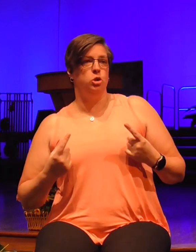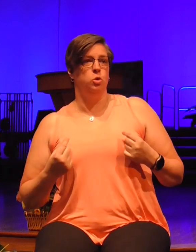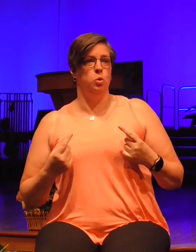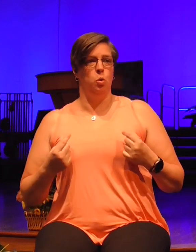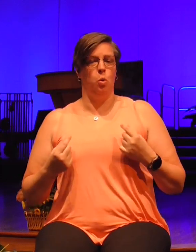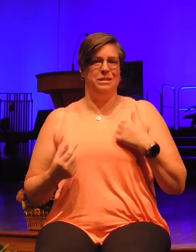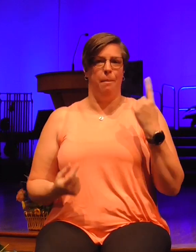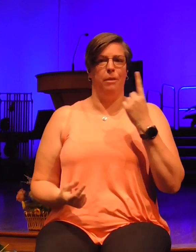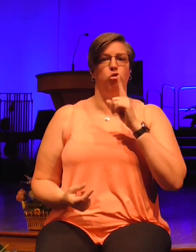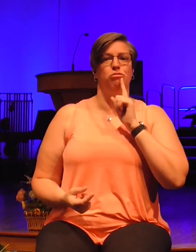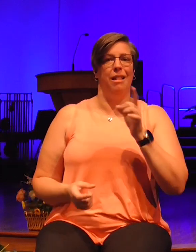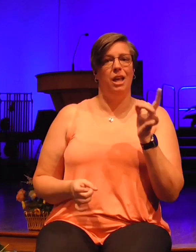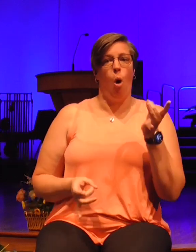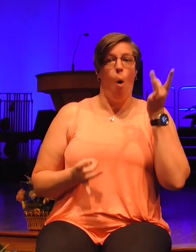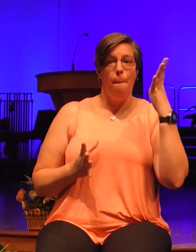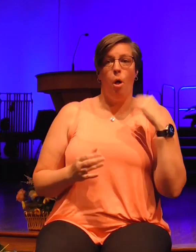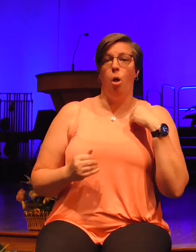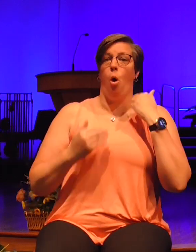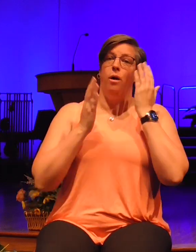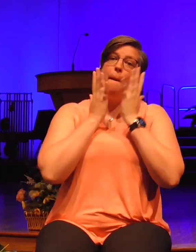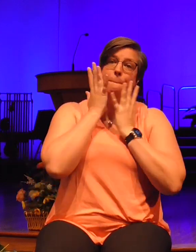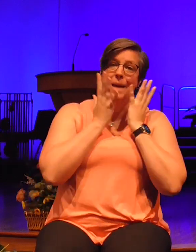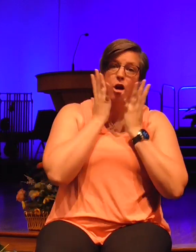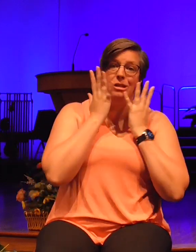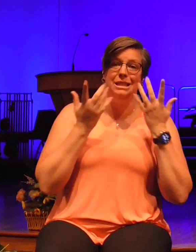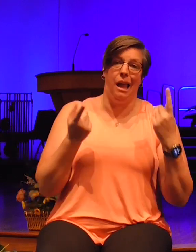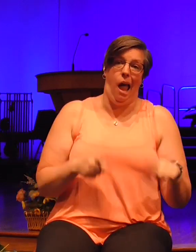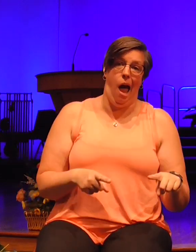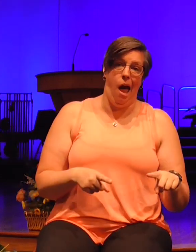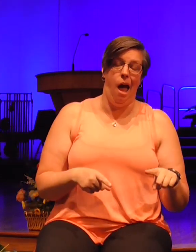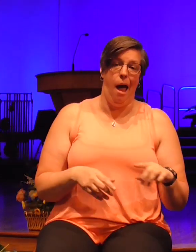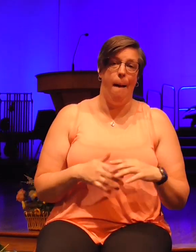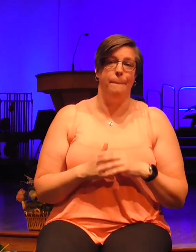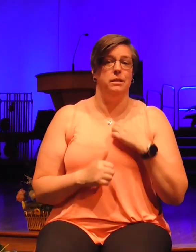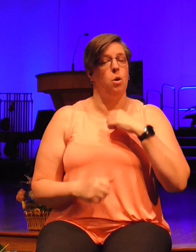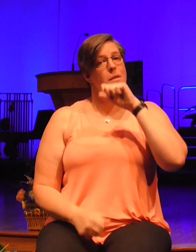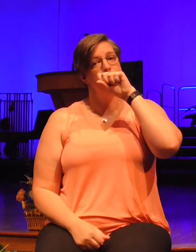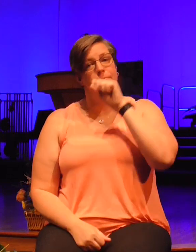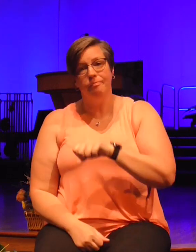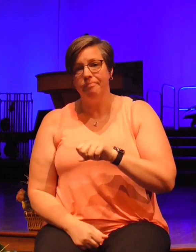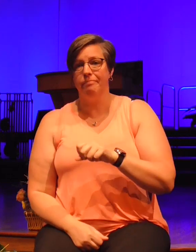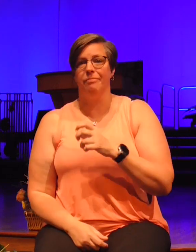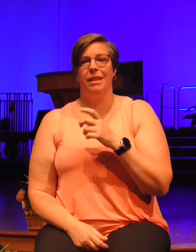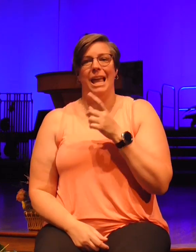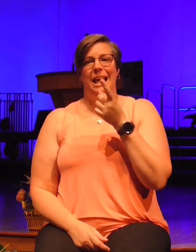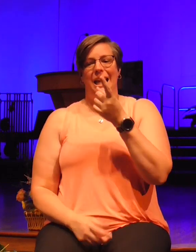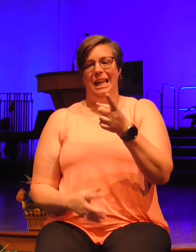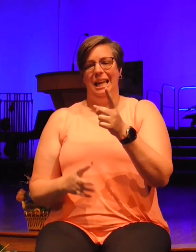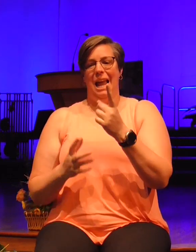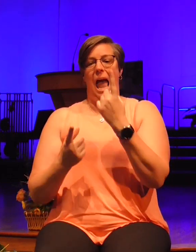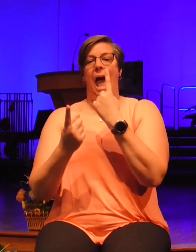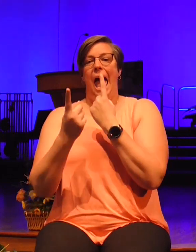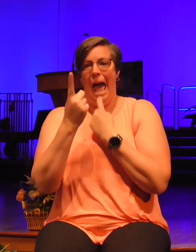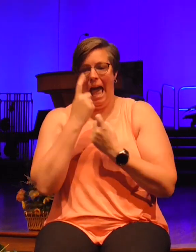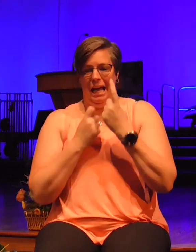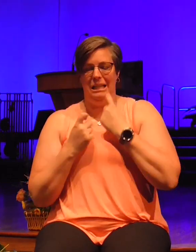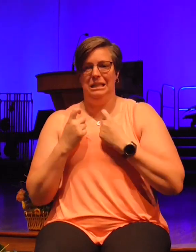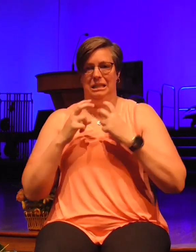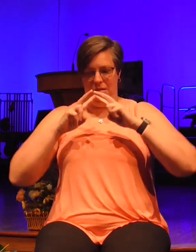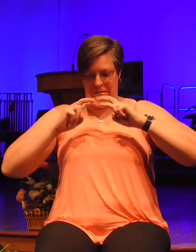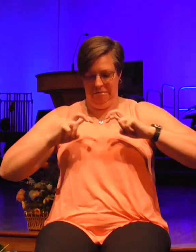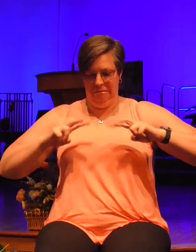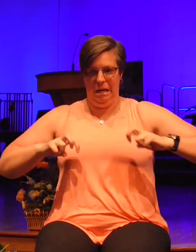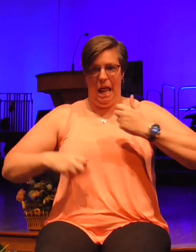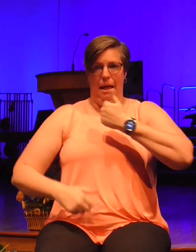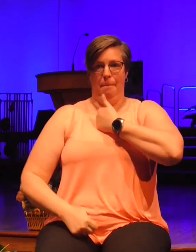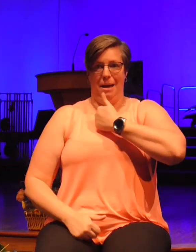really horrible or embarrassing happen to us. I love it that he began to ask himself some important questions. And so the